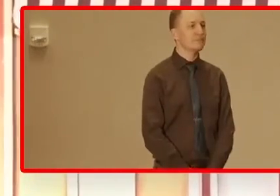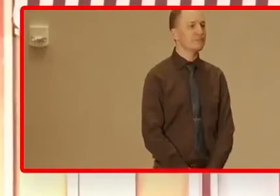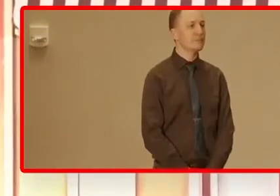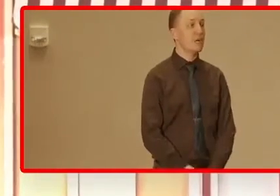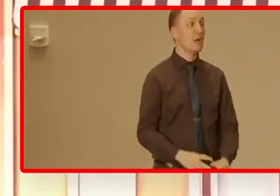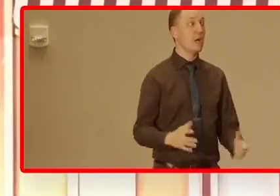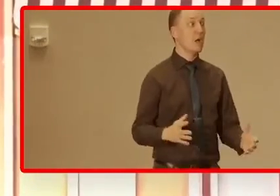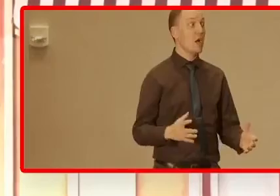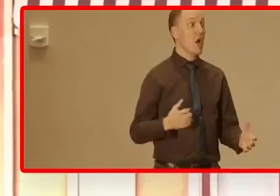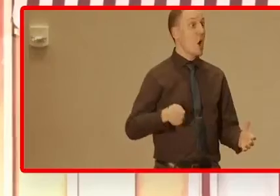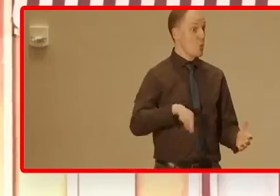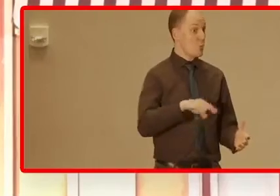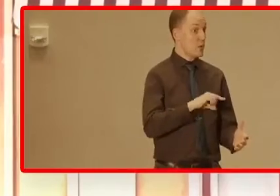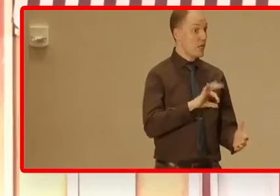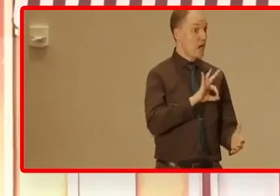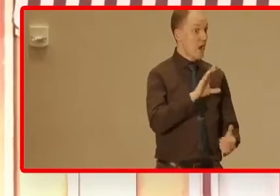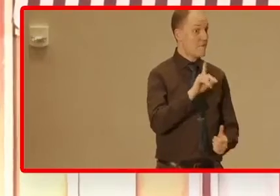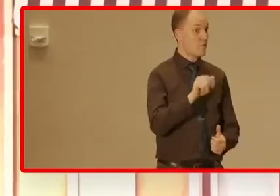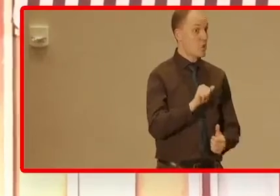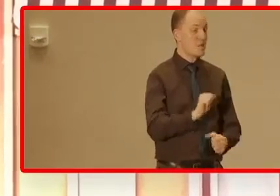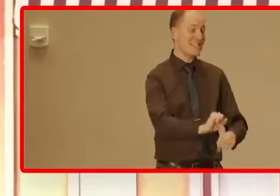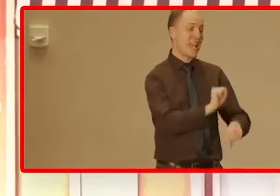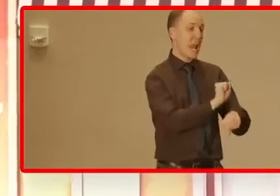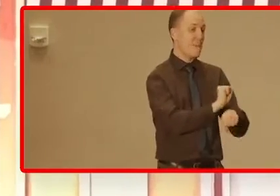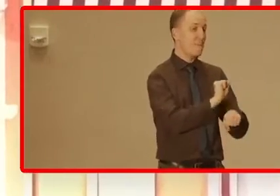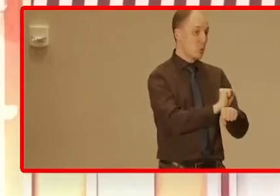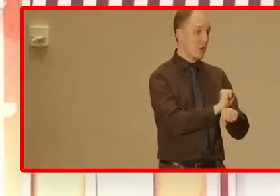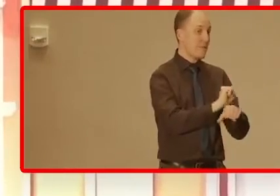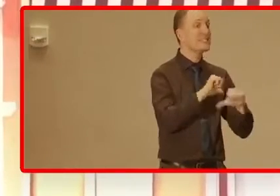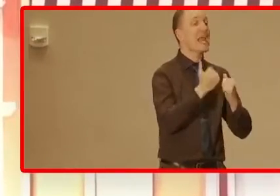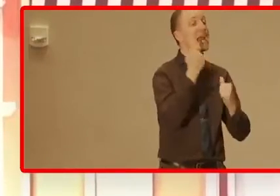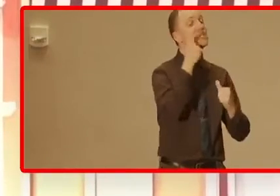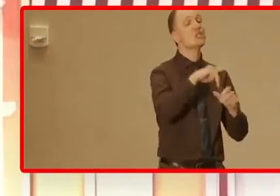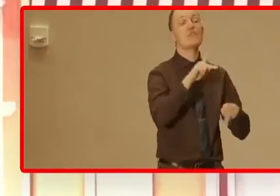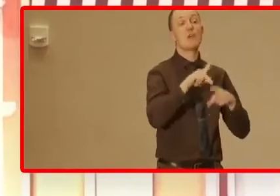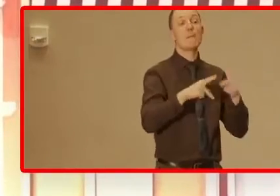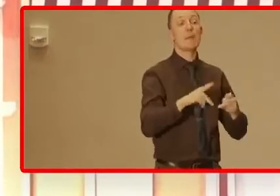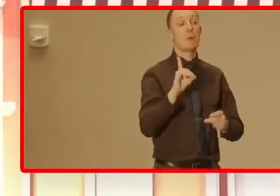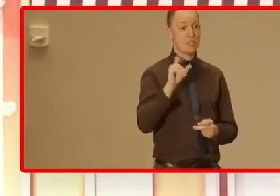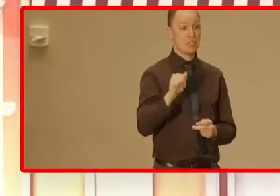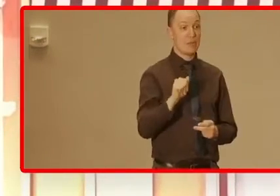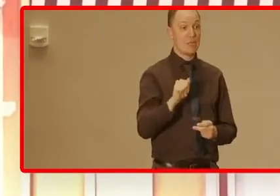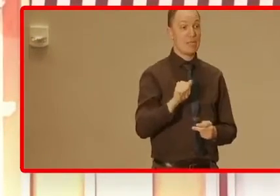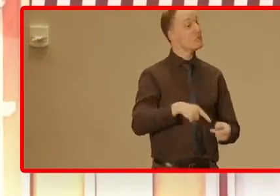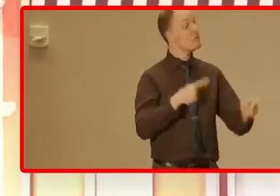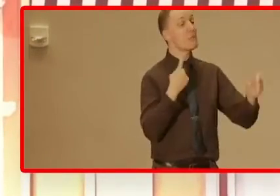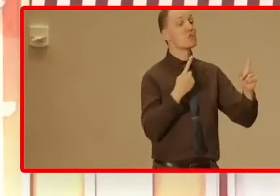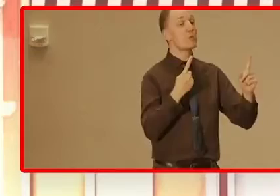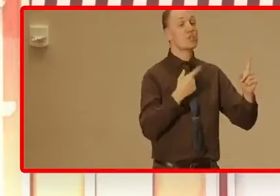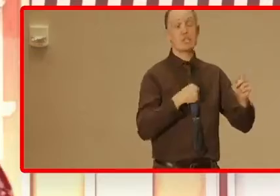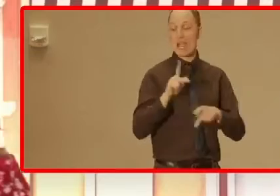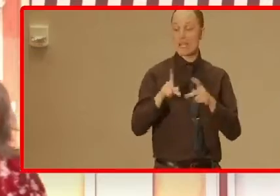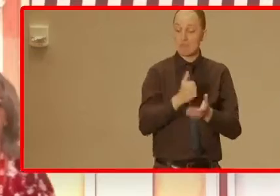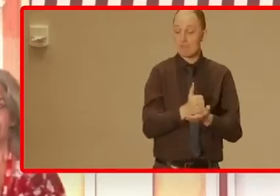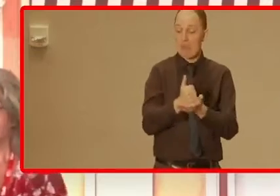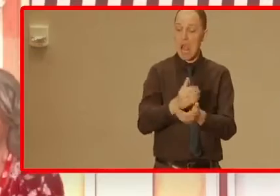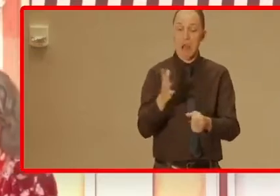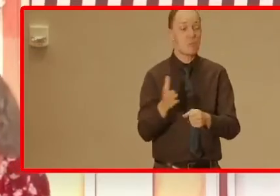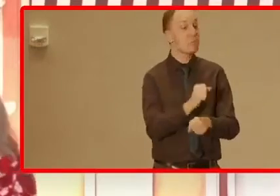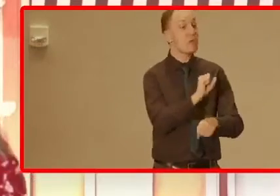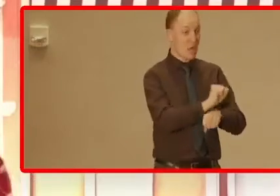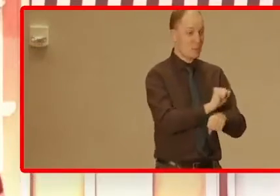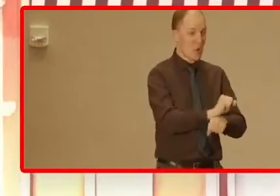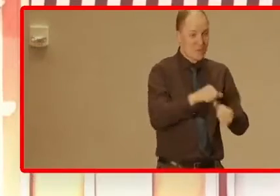We are Florida's employment agency for people with disabilities. That is our mission, is to help people obtain employment,